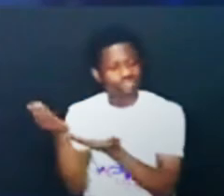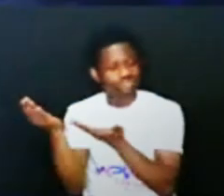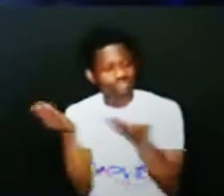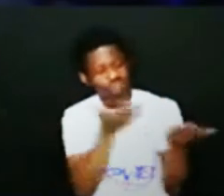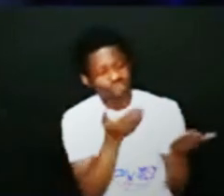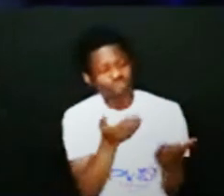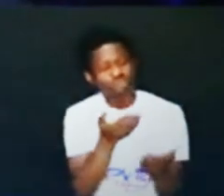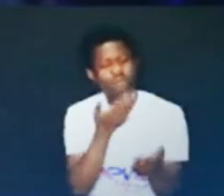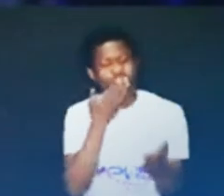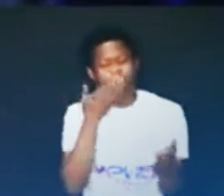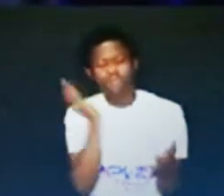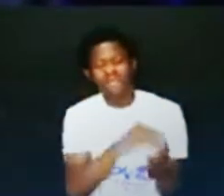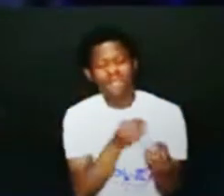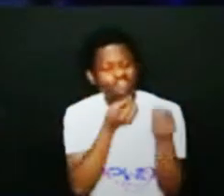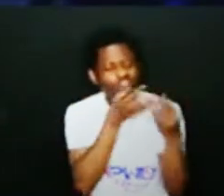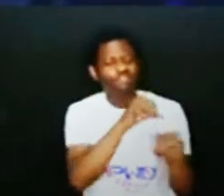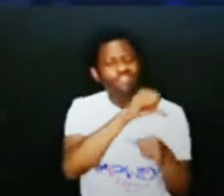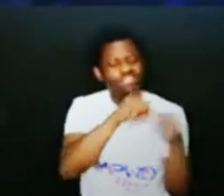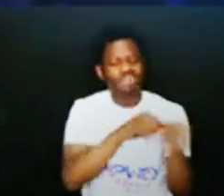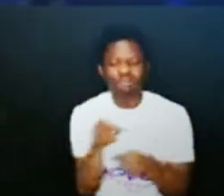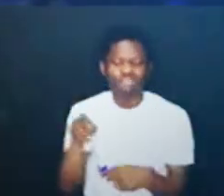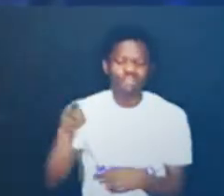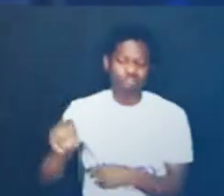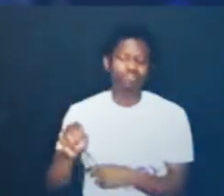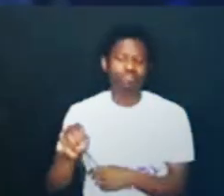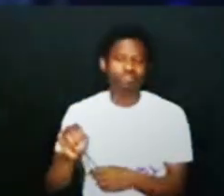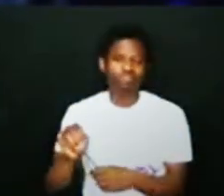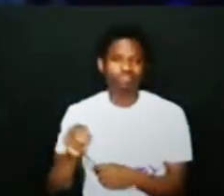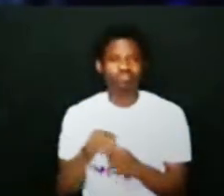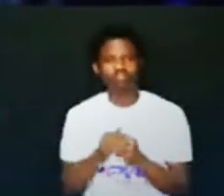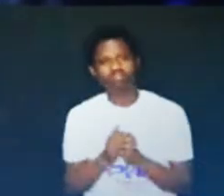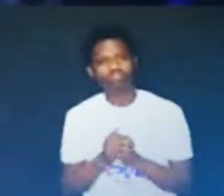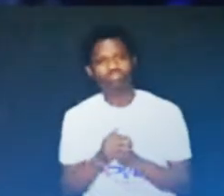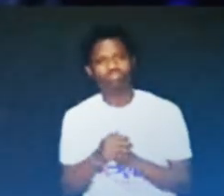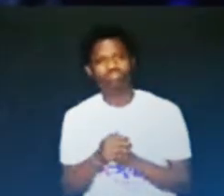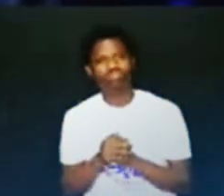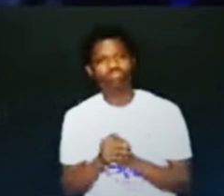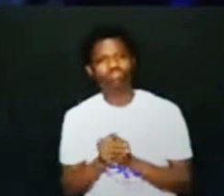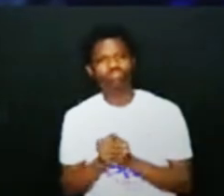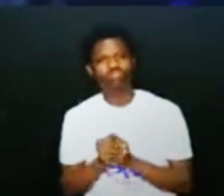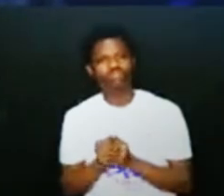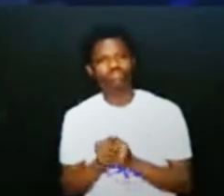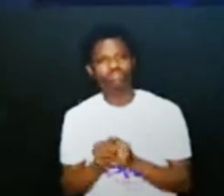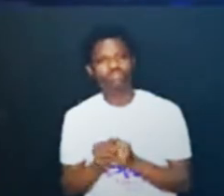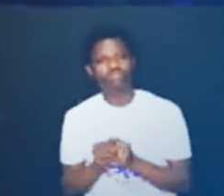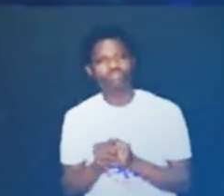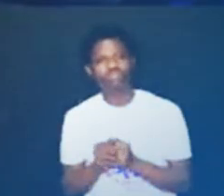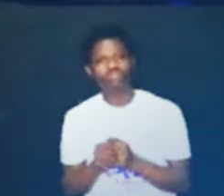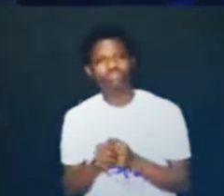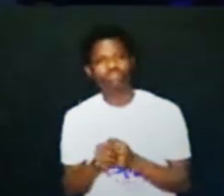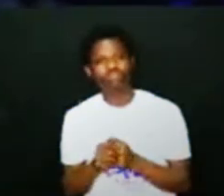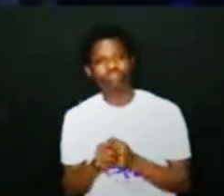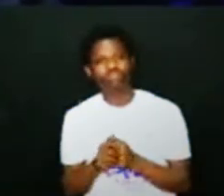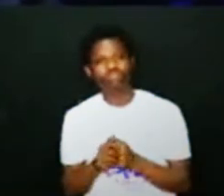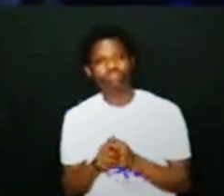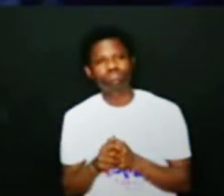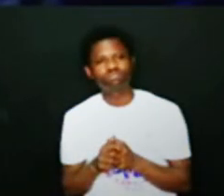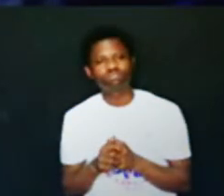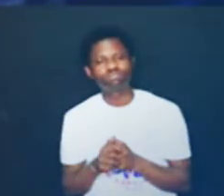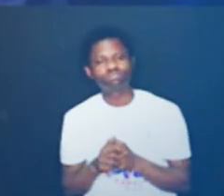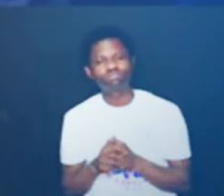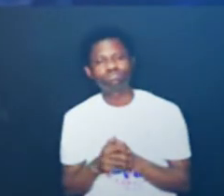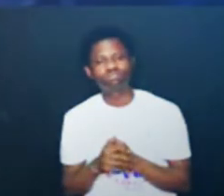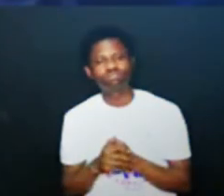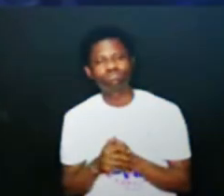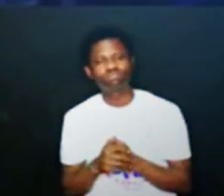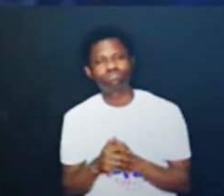ho abakosem Joseph di frishie dunson no onini nuanom kohwe enwan na abranti wano ne neja